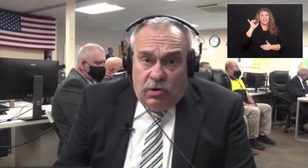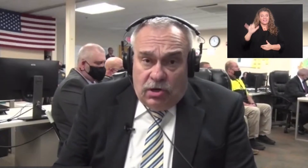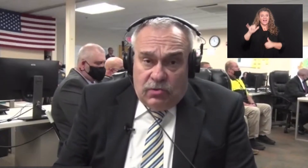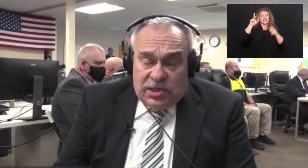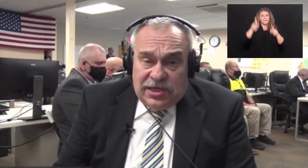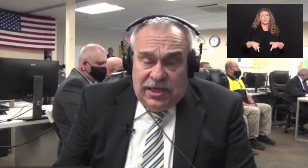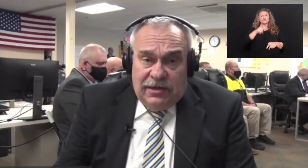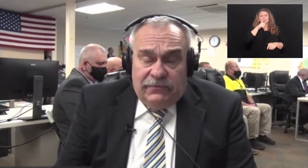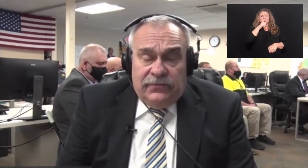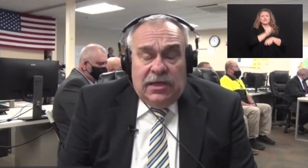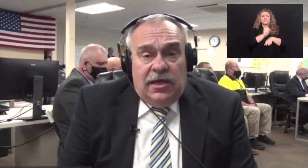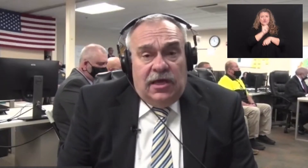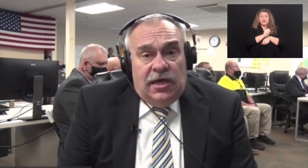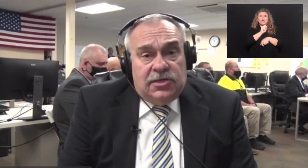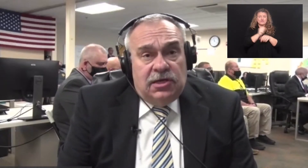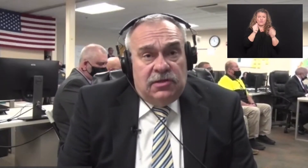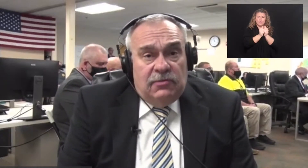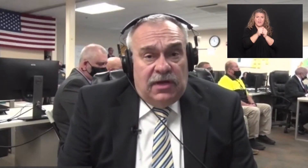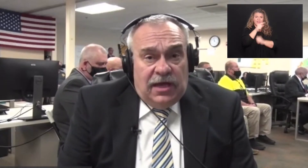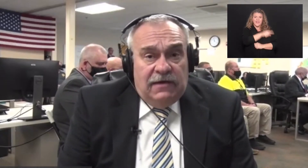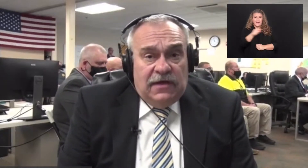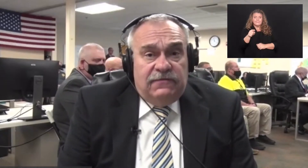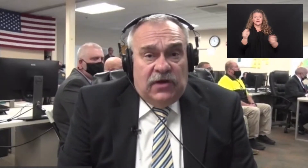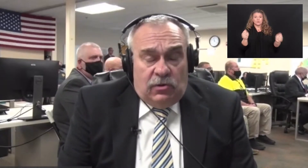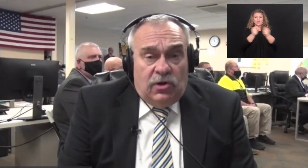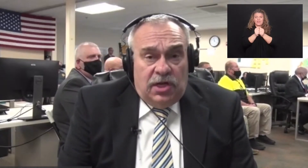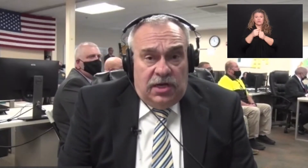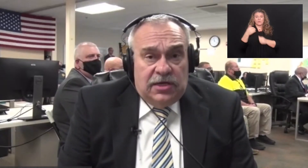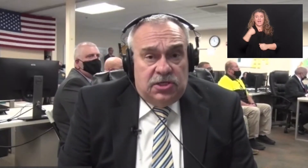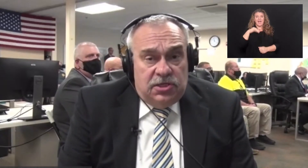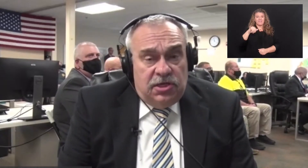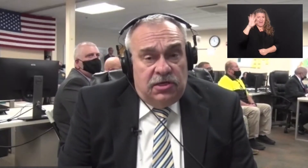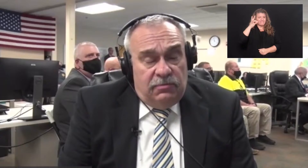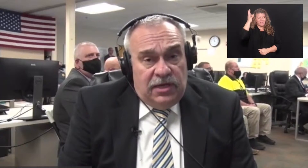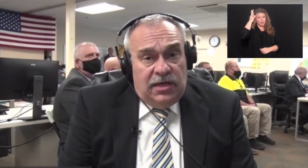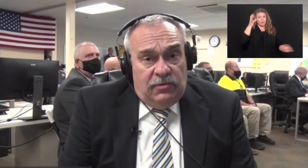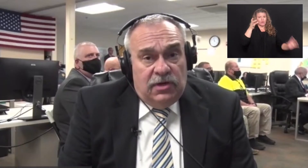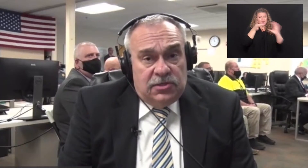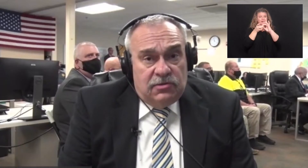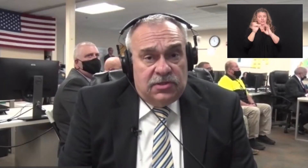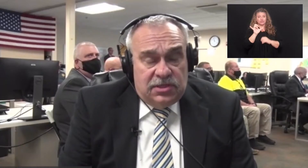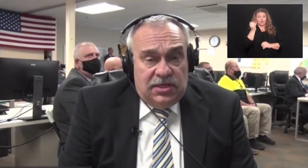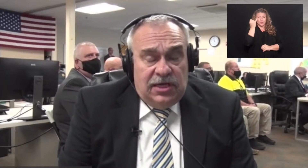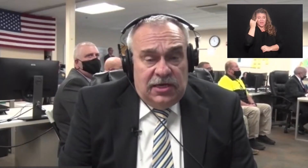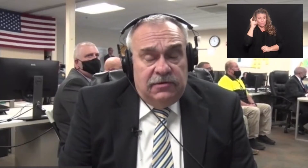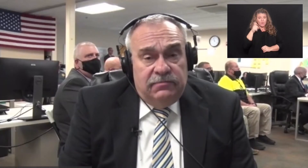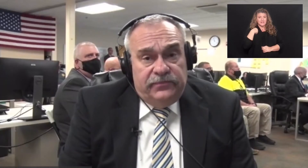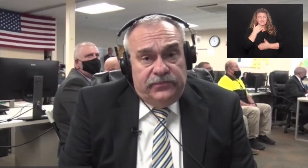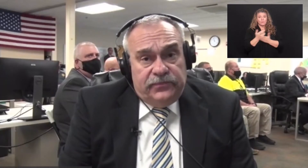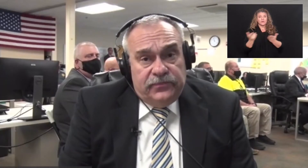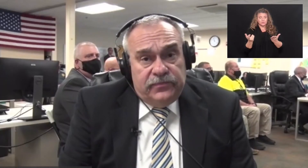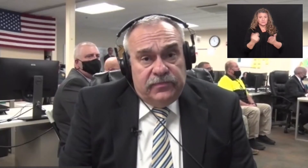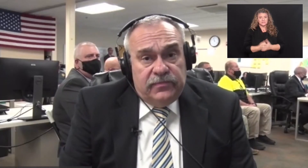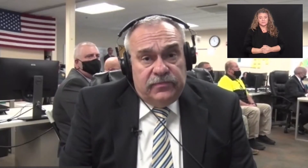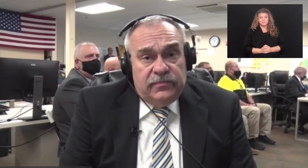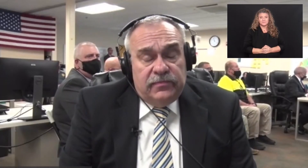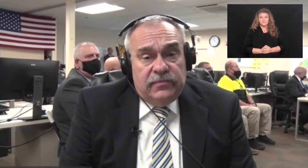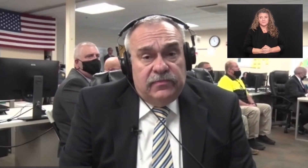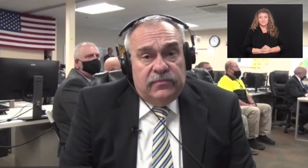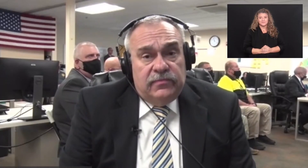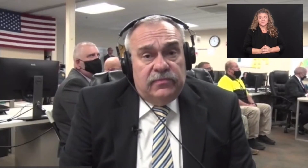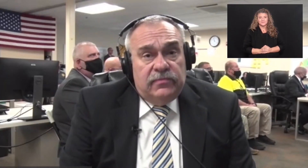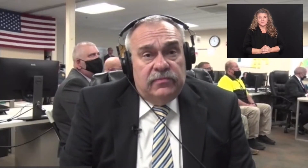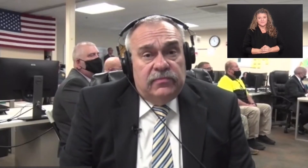persons who work with him so that we have that federal connection should there be any resources needed.